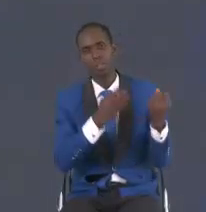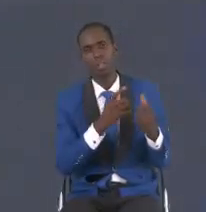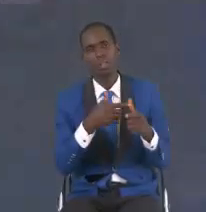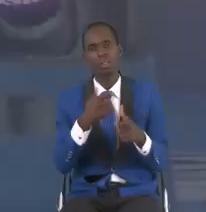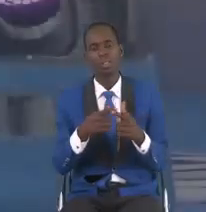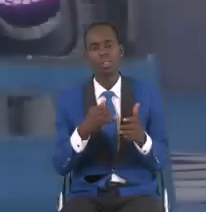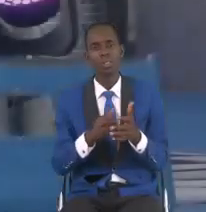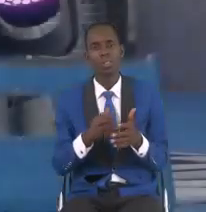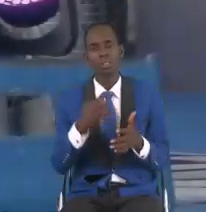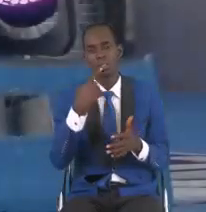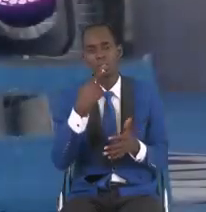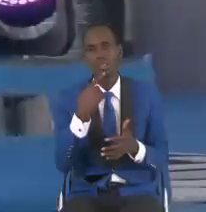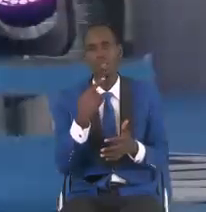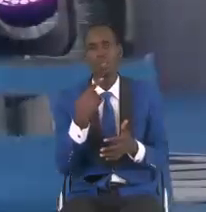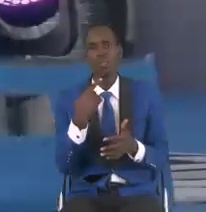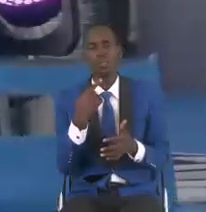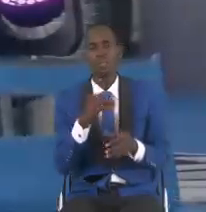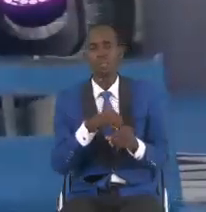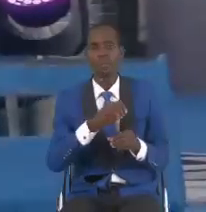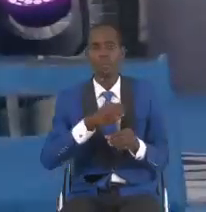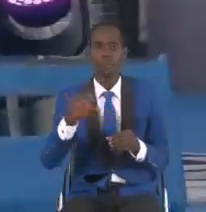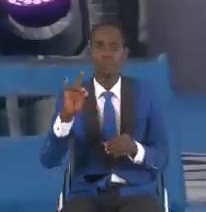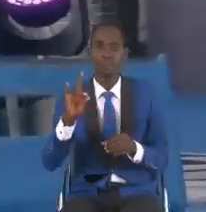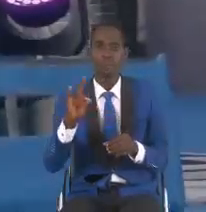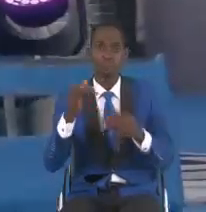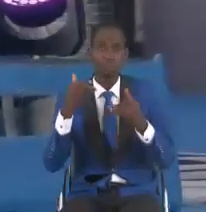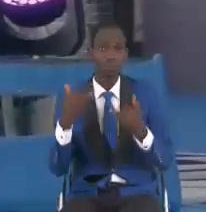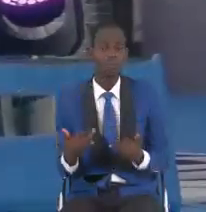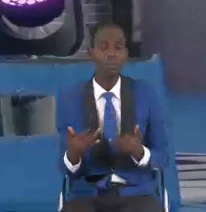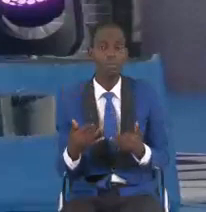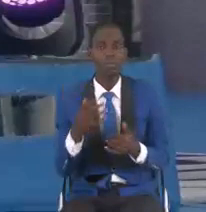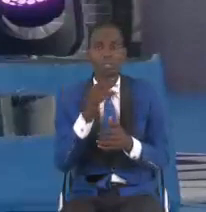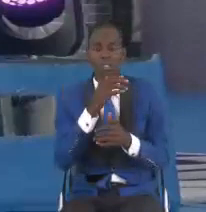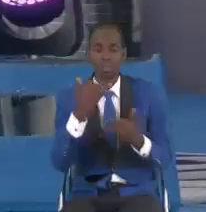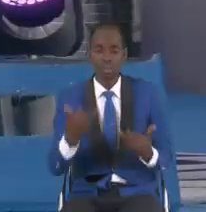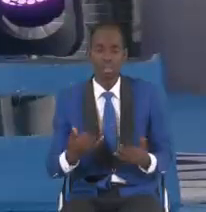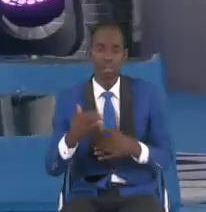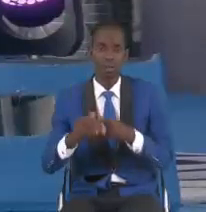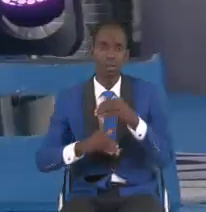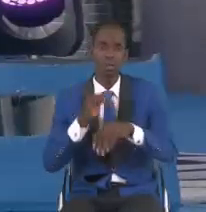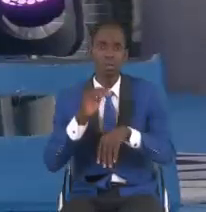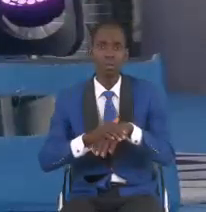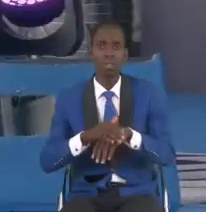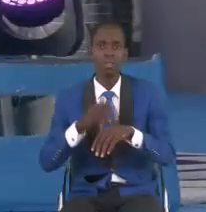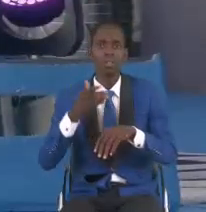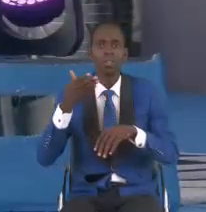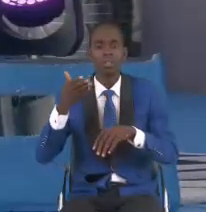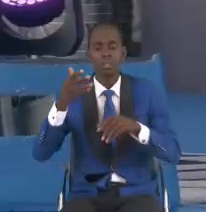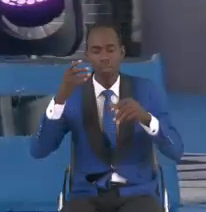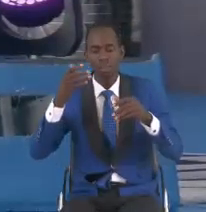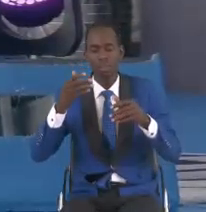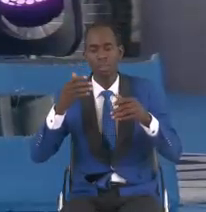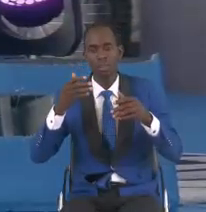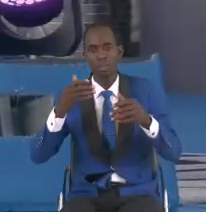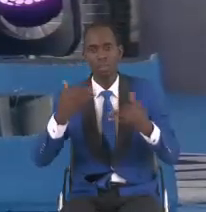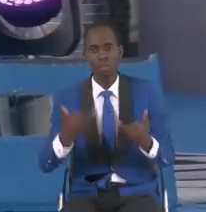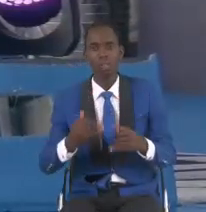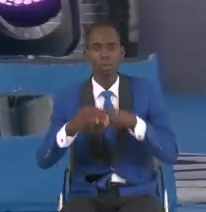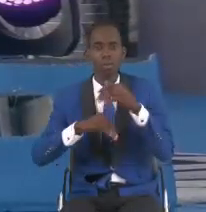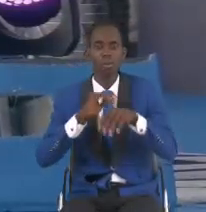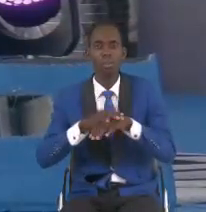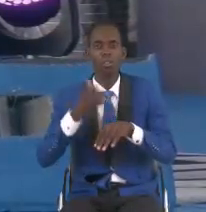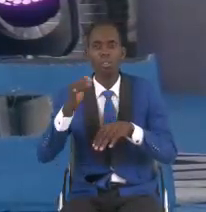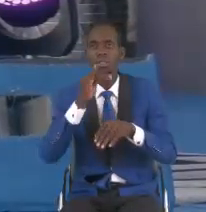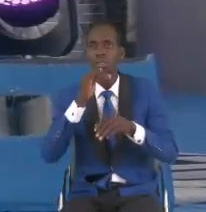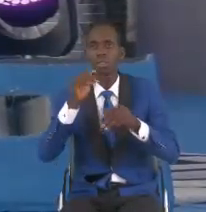8, it says, now a crown henceforth there is laid up for me, a crown of righteousness,